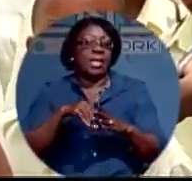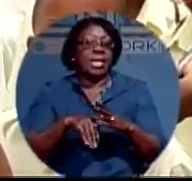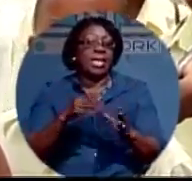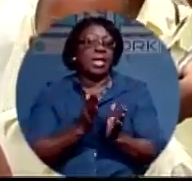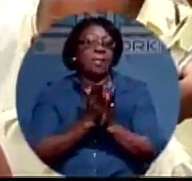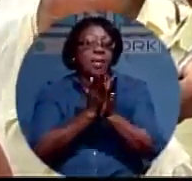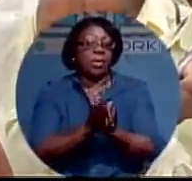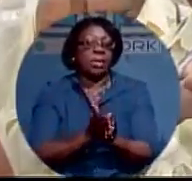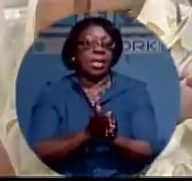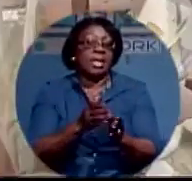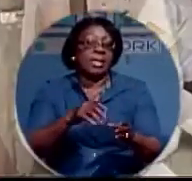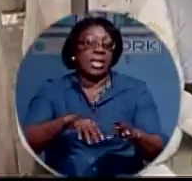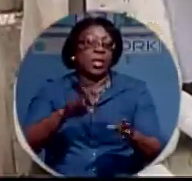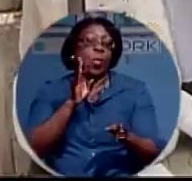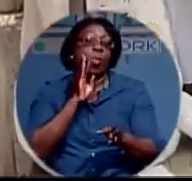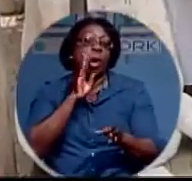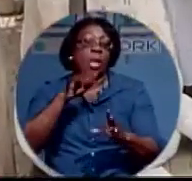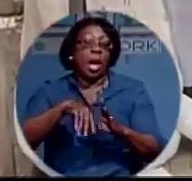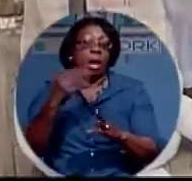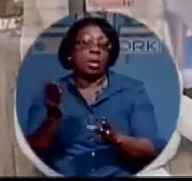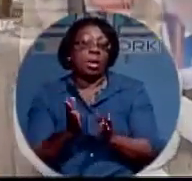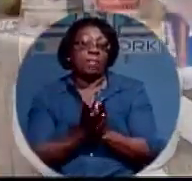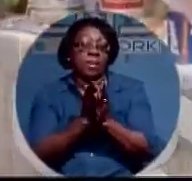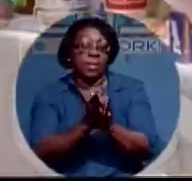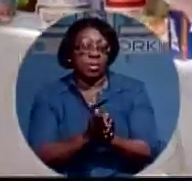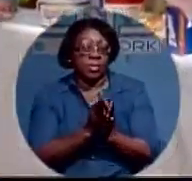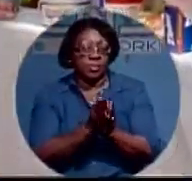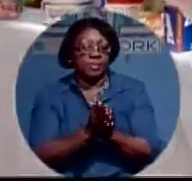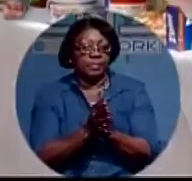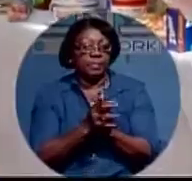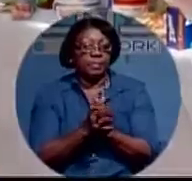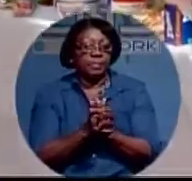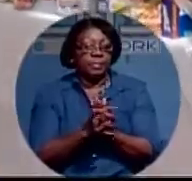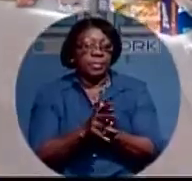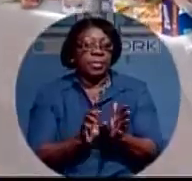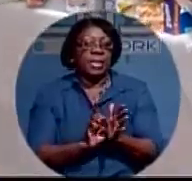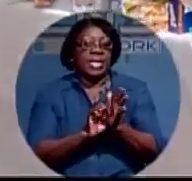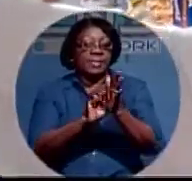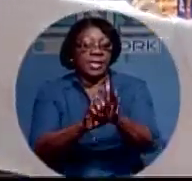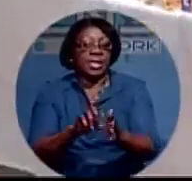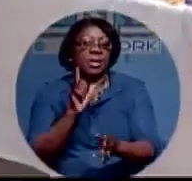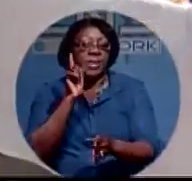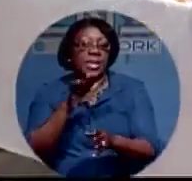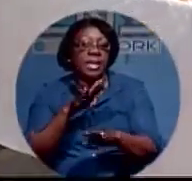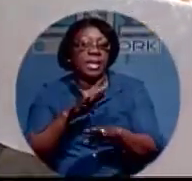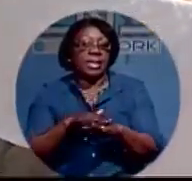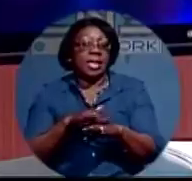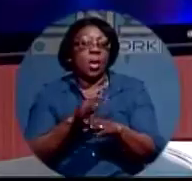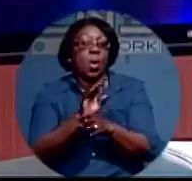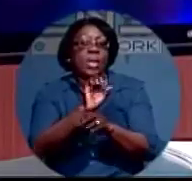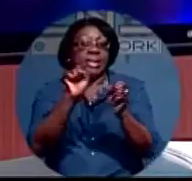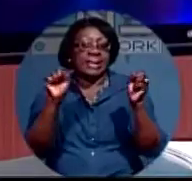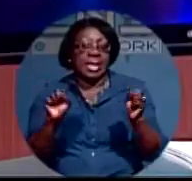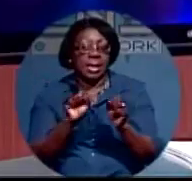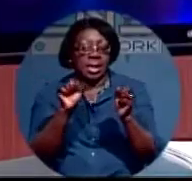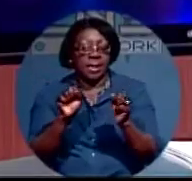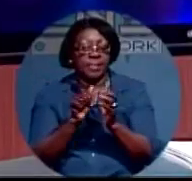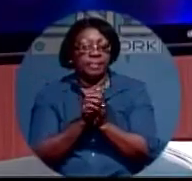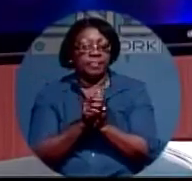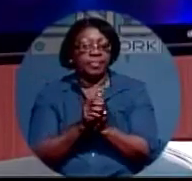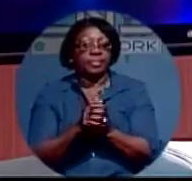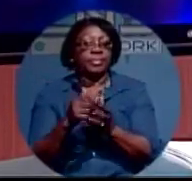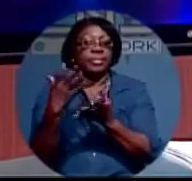the water to come out. The exhibition will last until Saturday. LaDawn Davis, ZNS News. Health